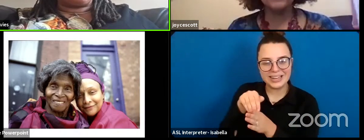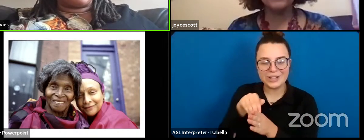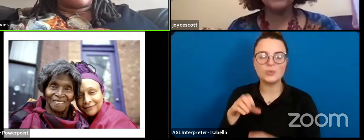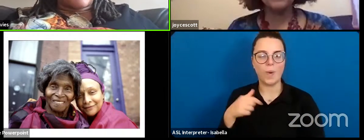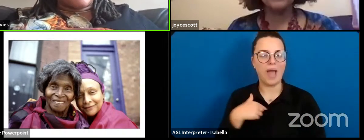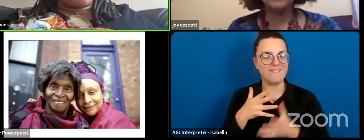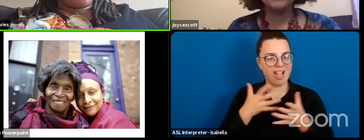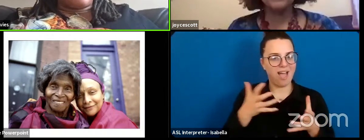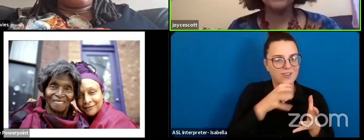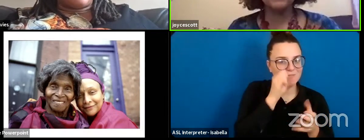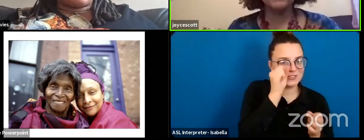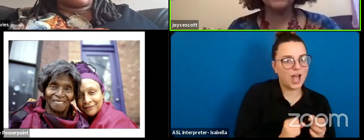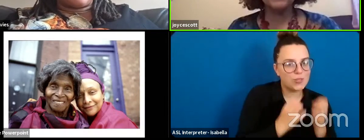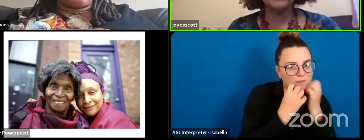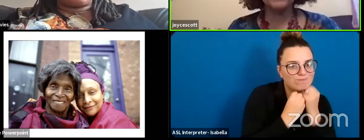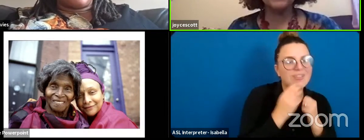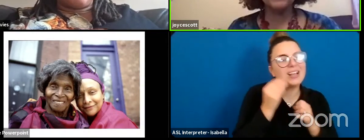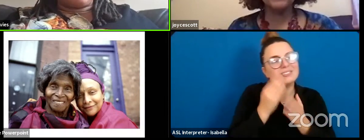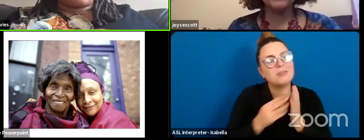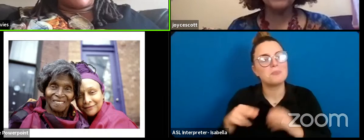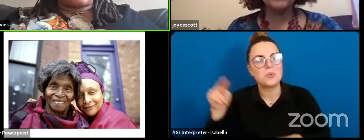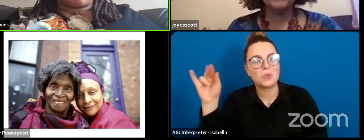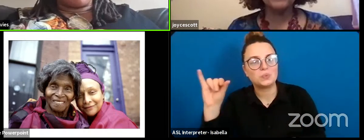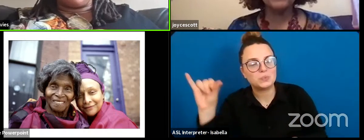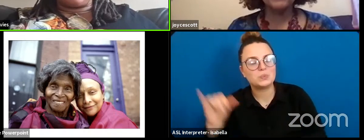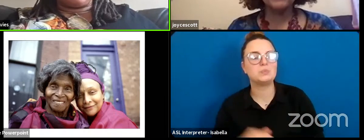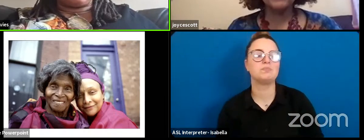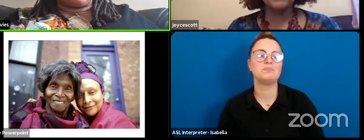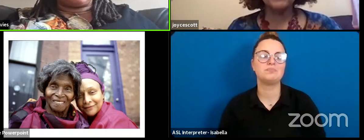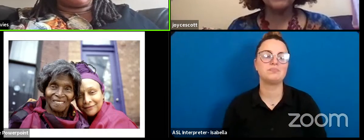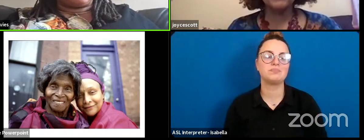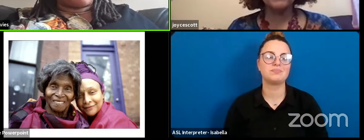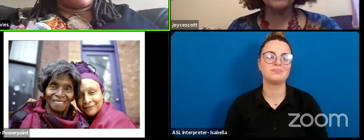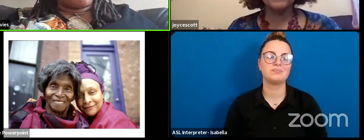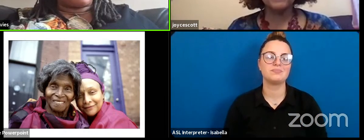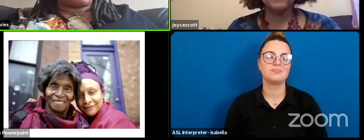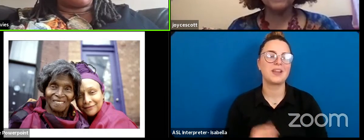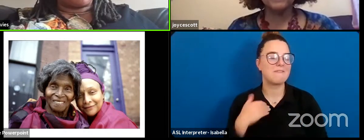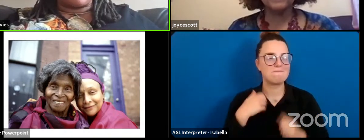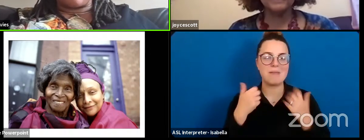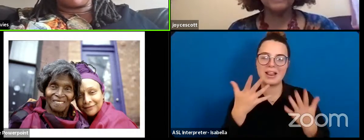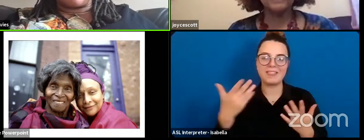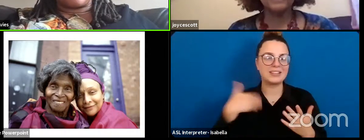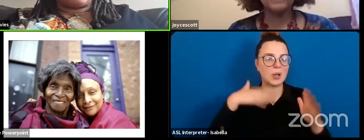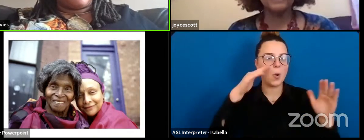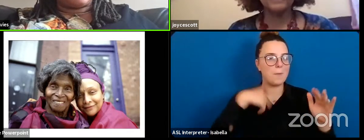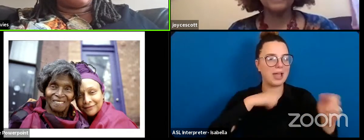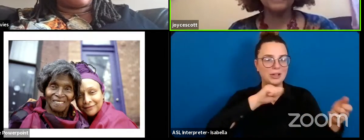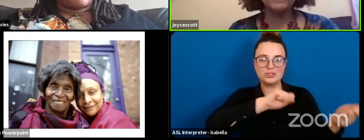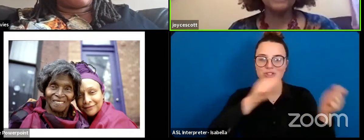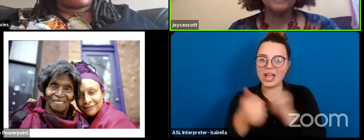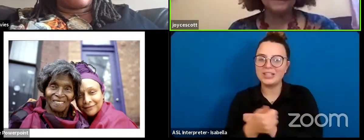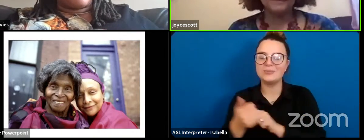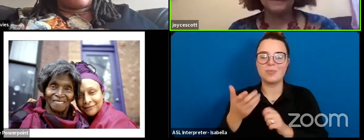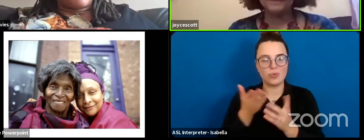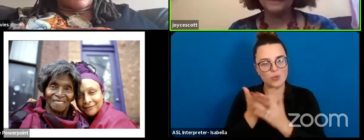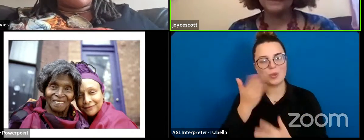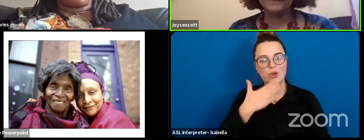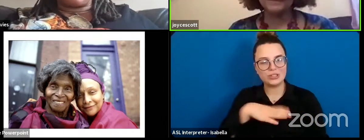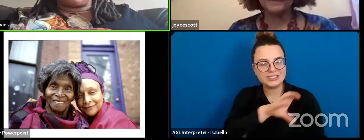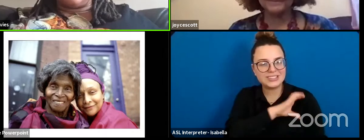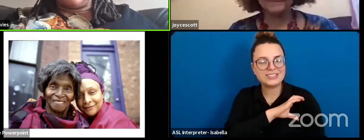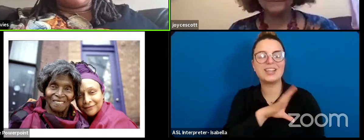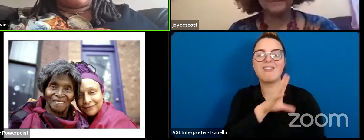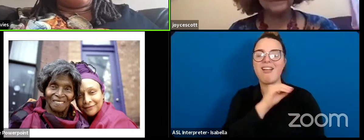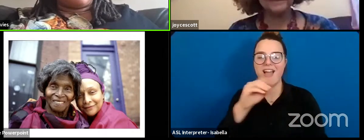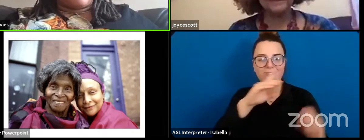too. I have many things that I hope to help and change by being a good citizen and by helping to show my artwork and teach sometimes. I